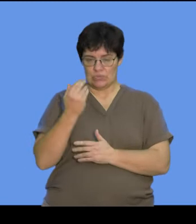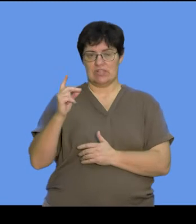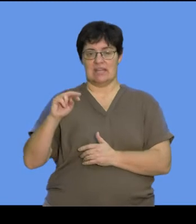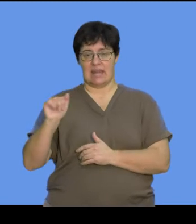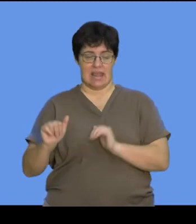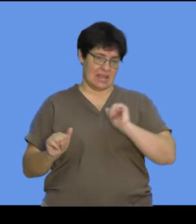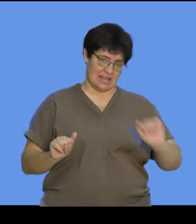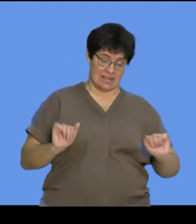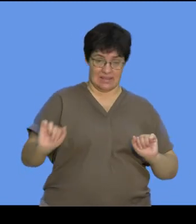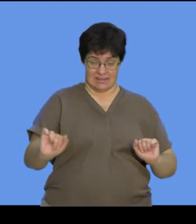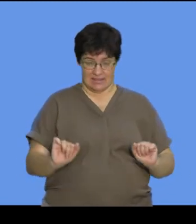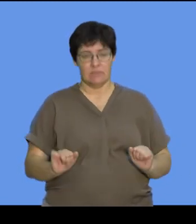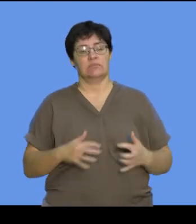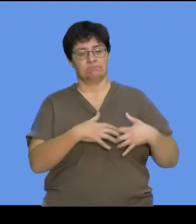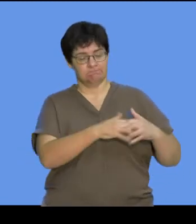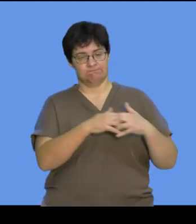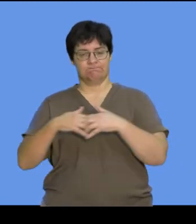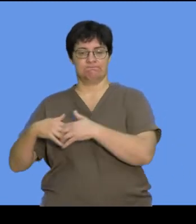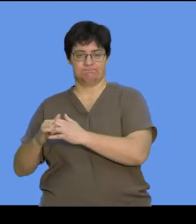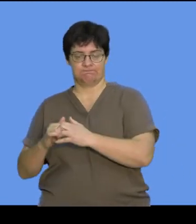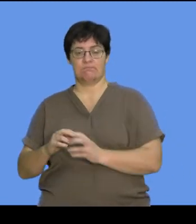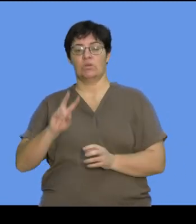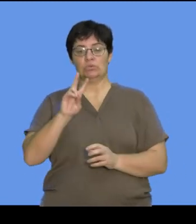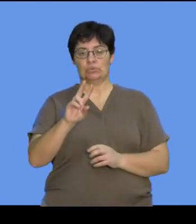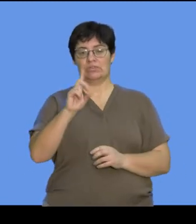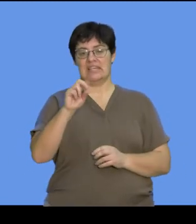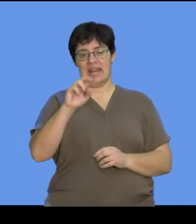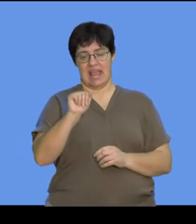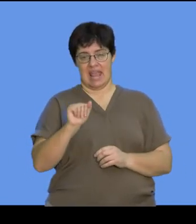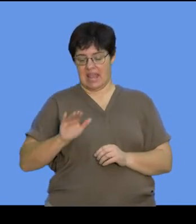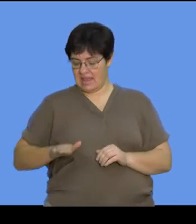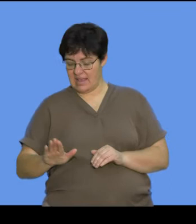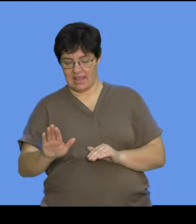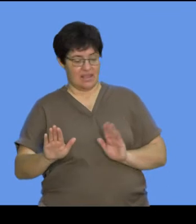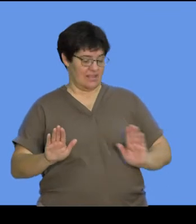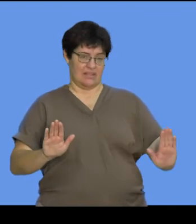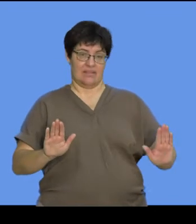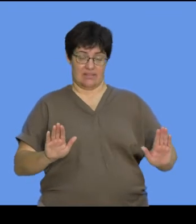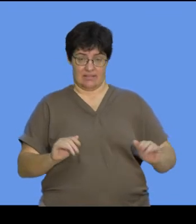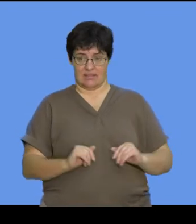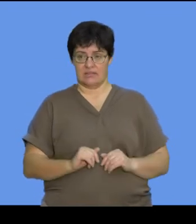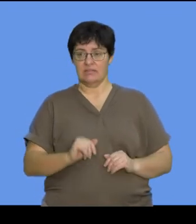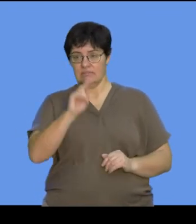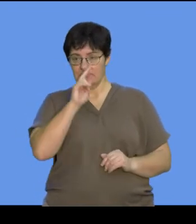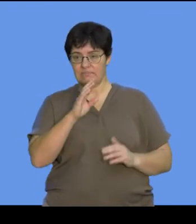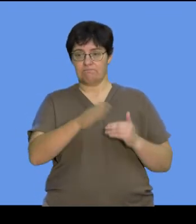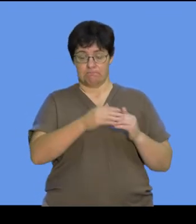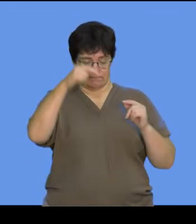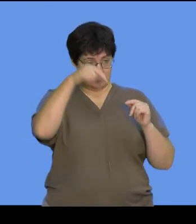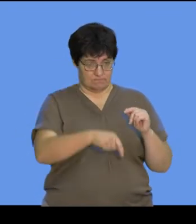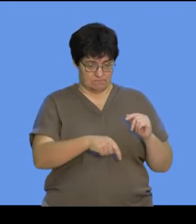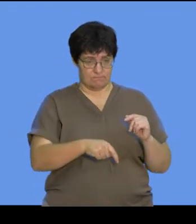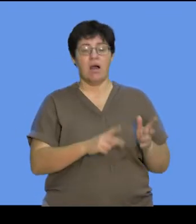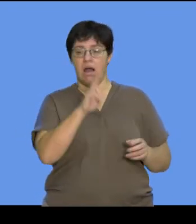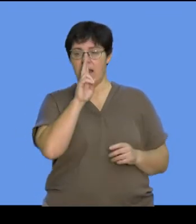new complementary DNA, forming a set of two DNA strands. So here we see on these